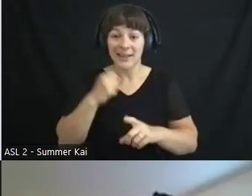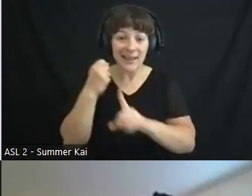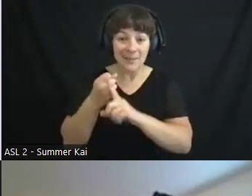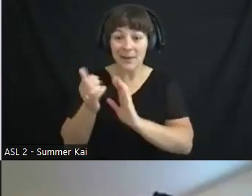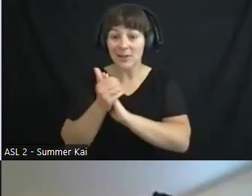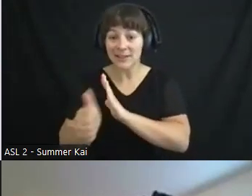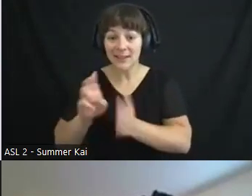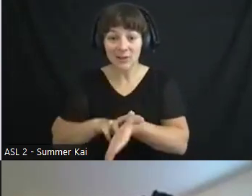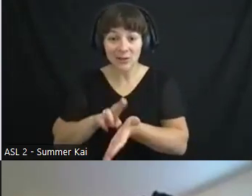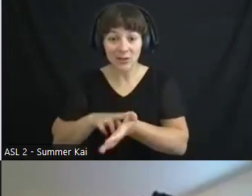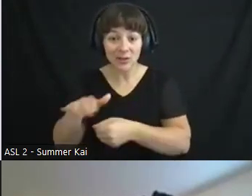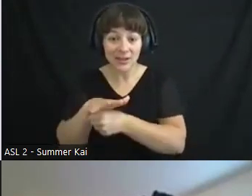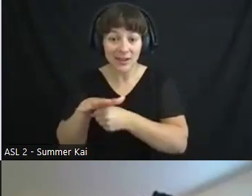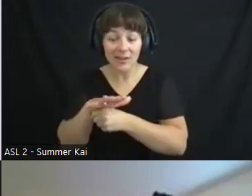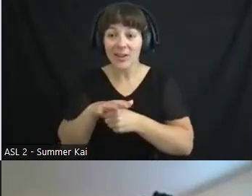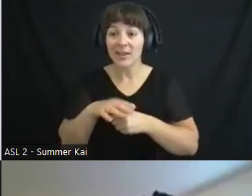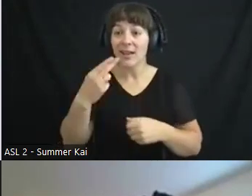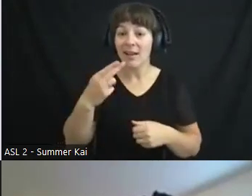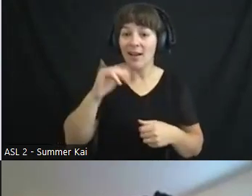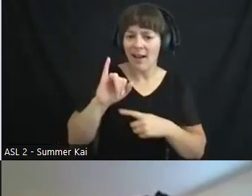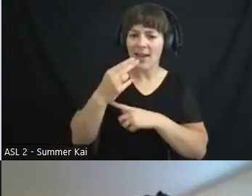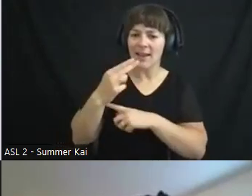health agencies, IHSS.